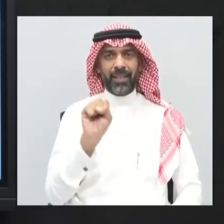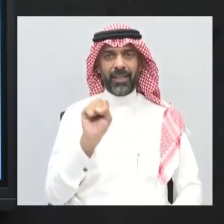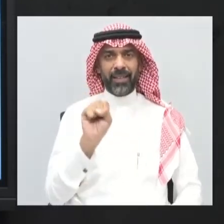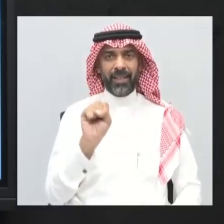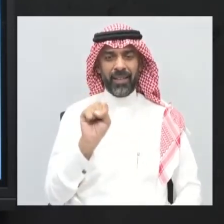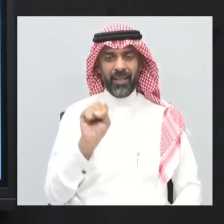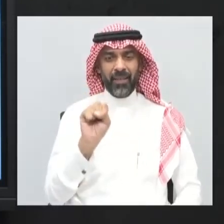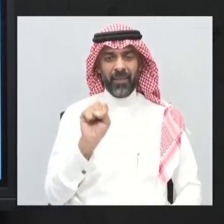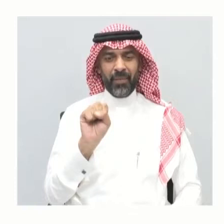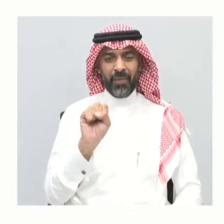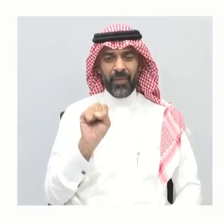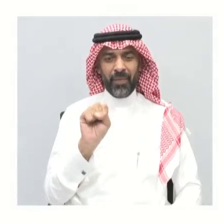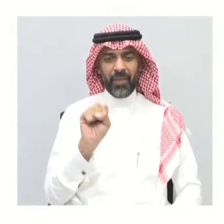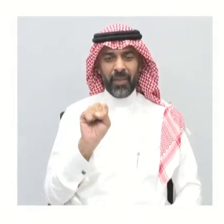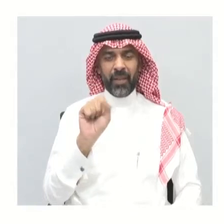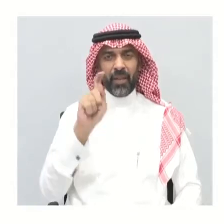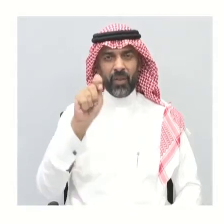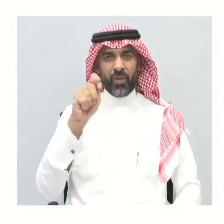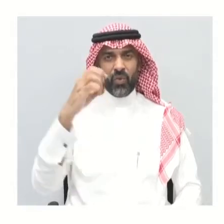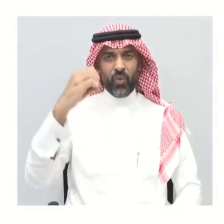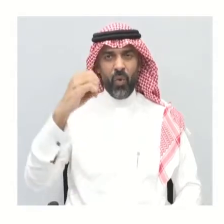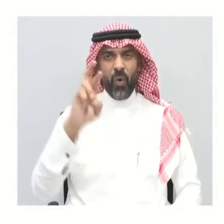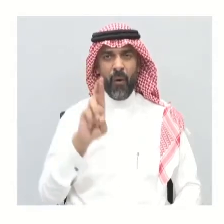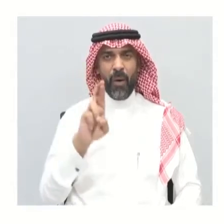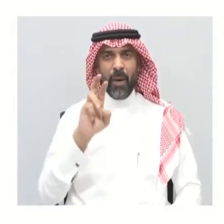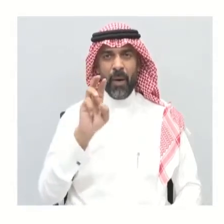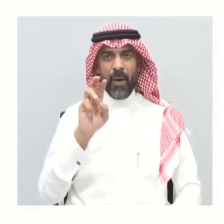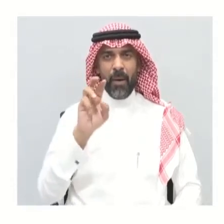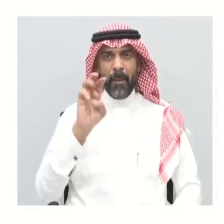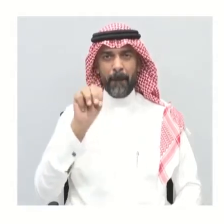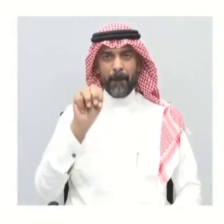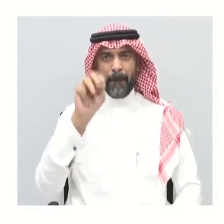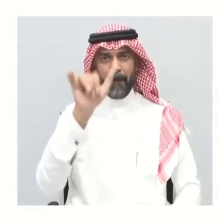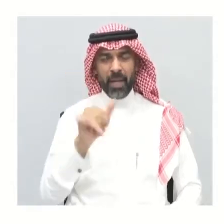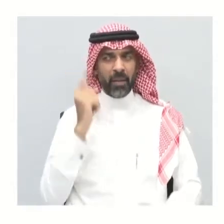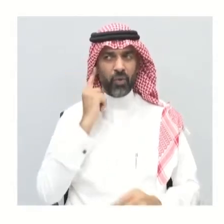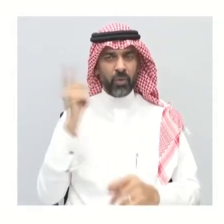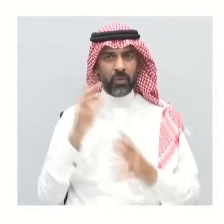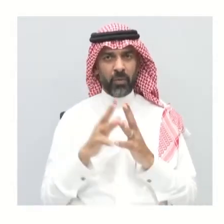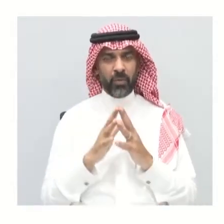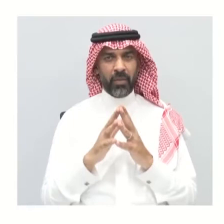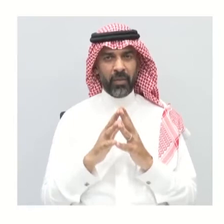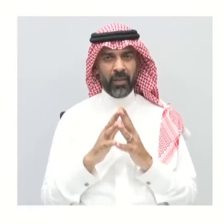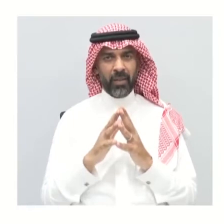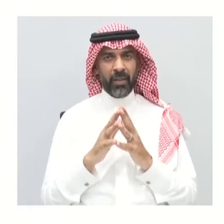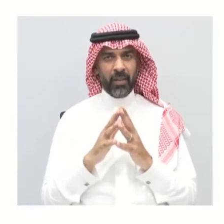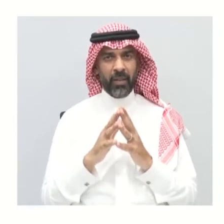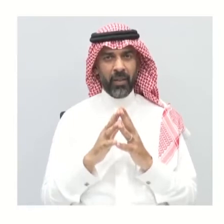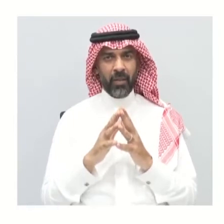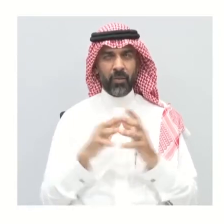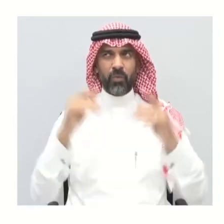this? This is a lightning bulb. Let's listen to a stormy weather together.